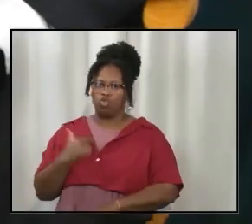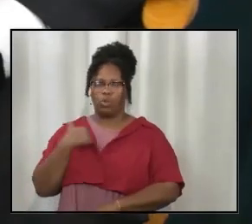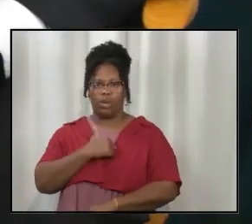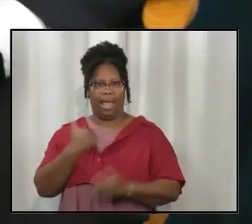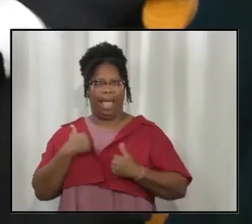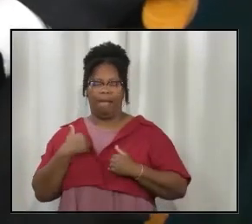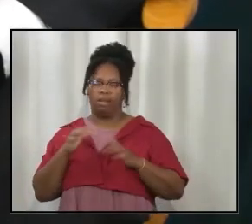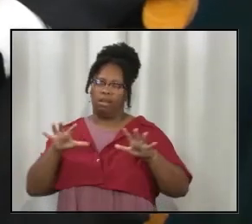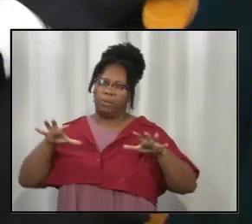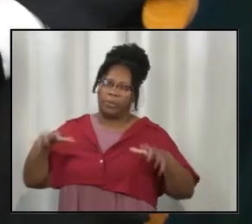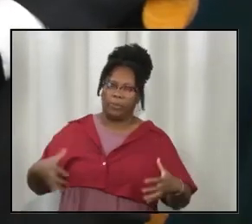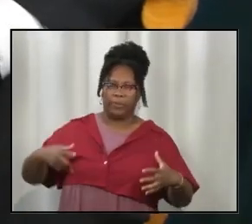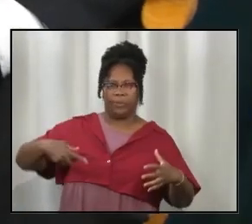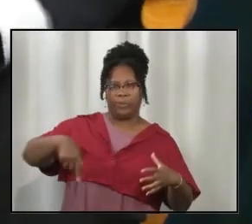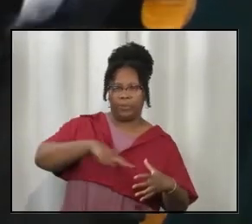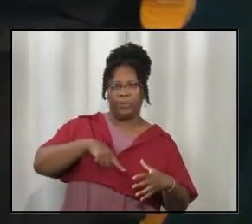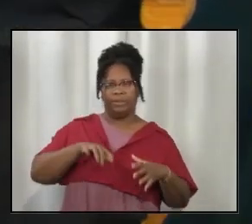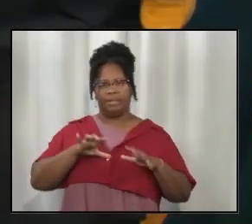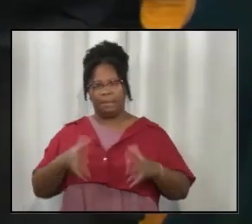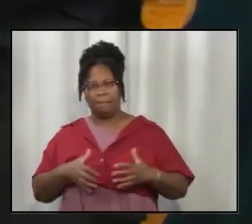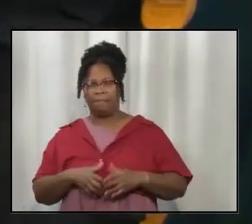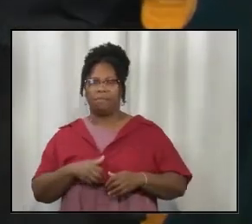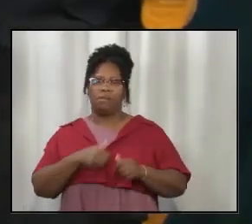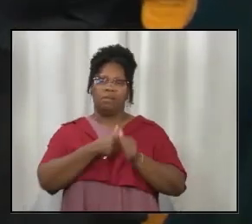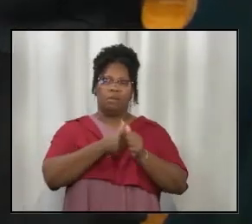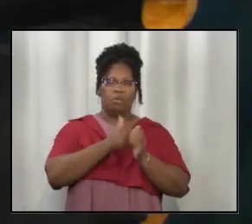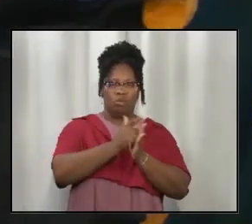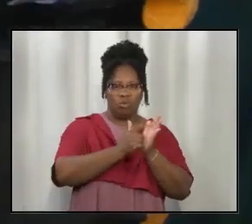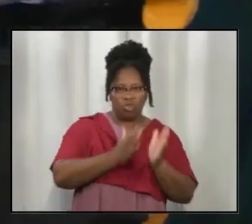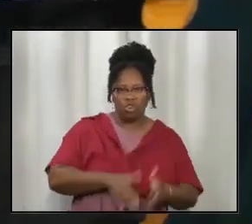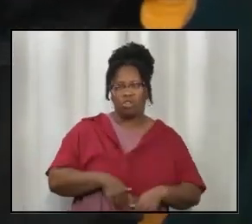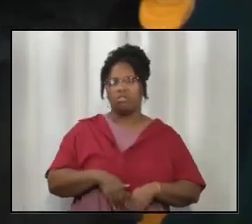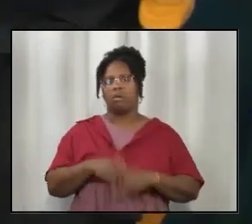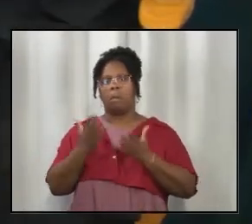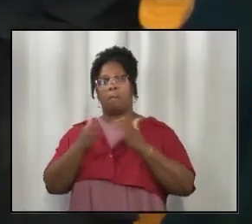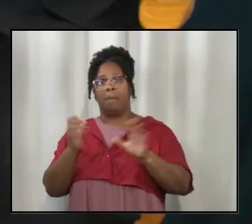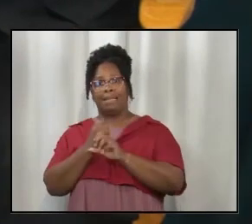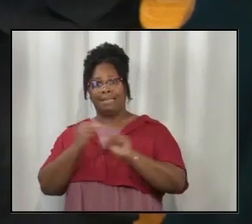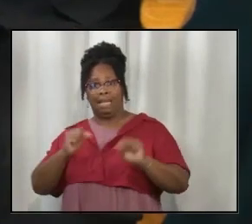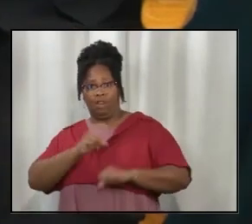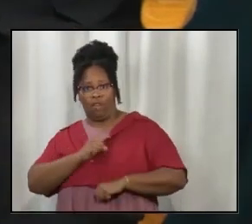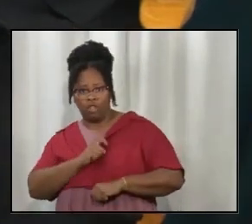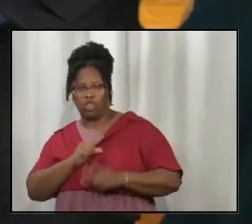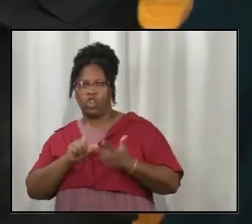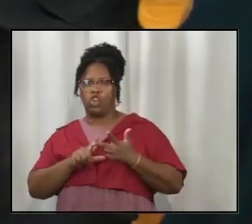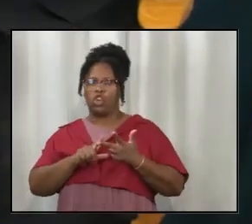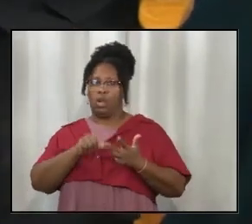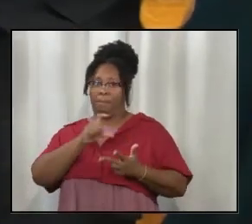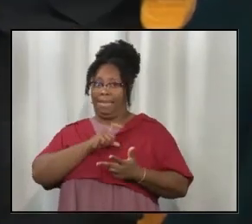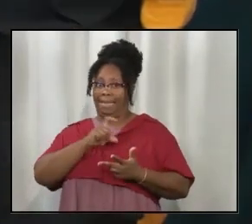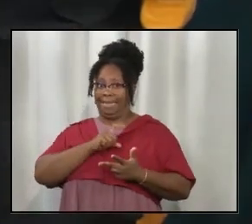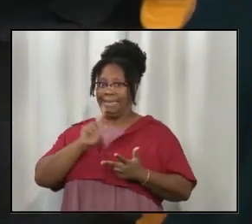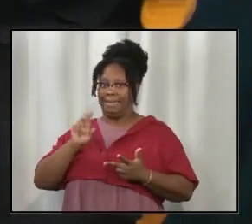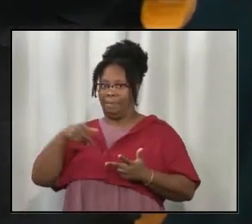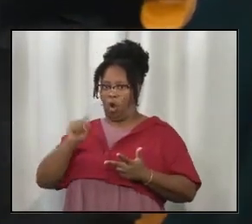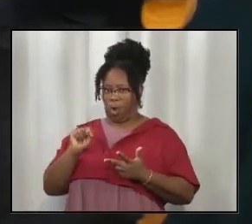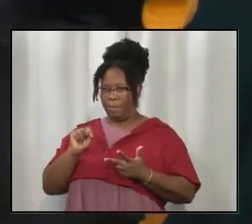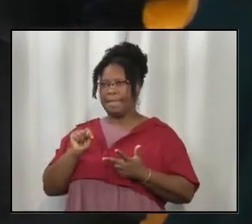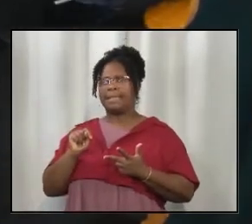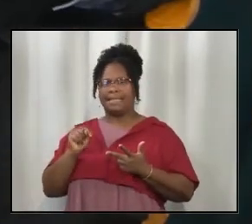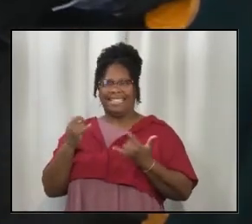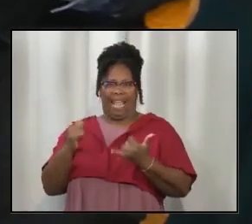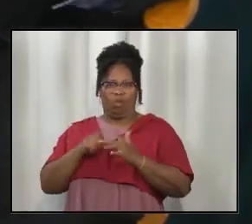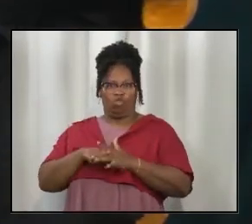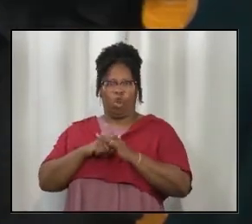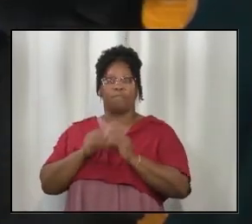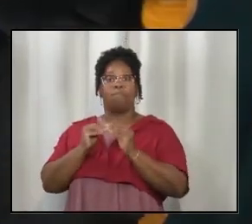entire team, our prosecutor, our public safety, our police departments heading toward more community policing with